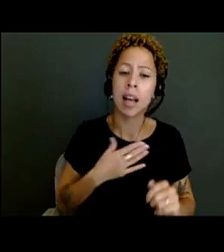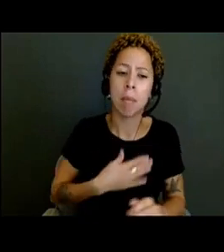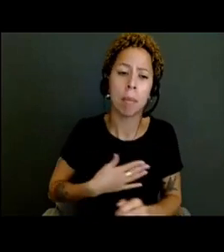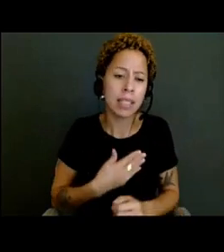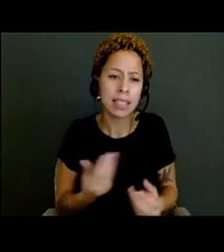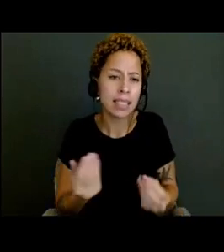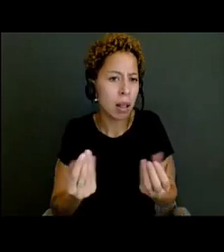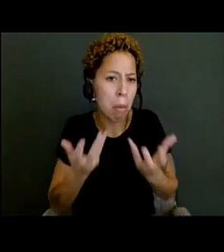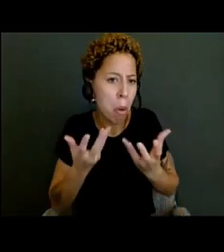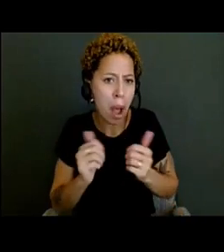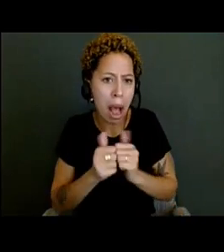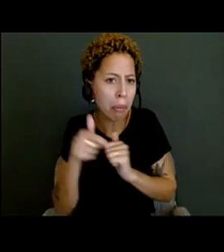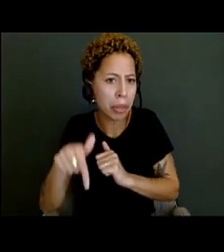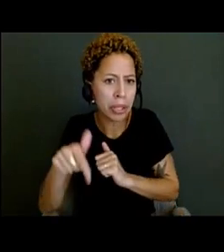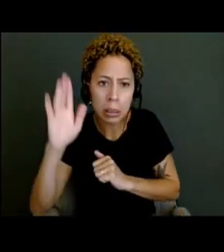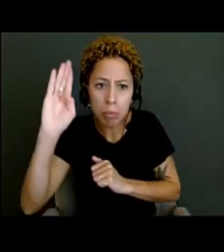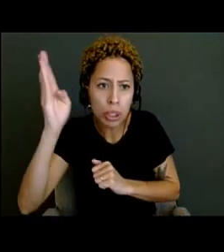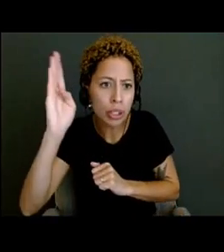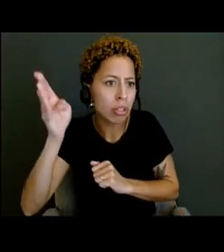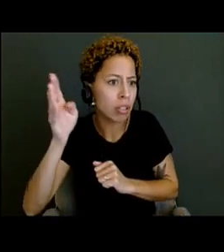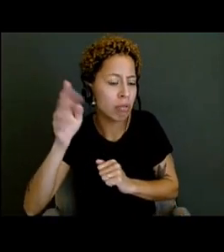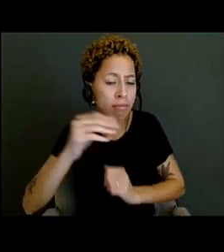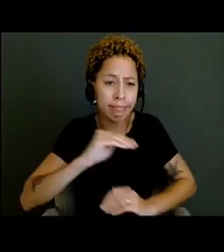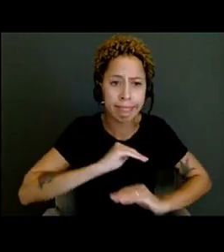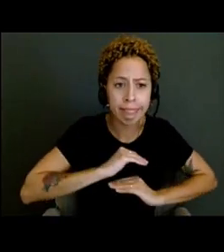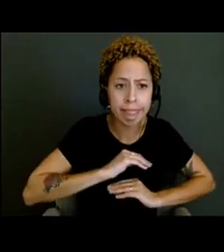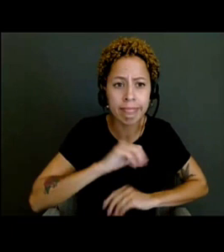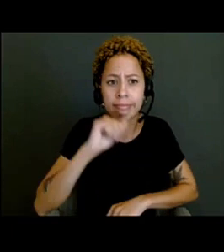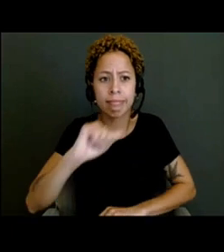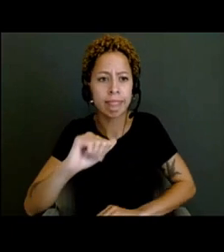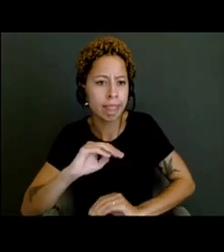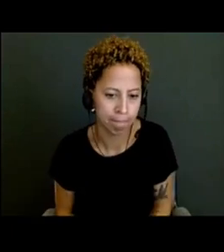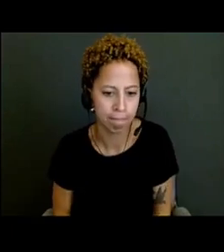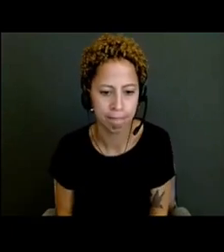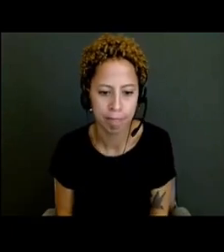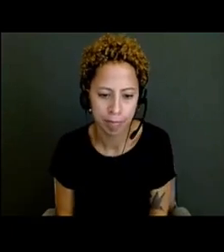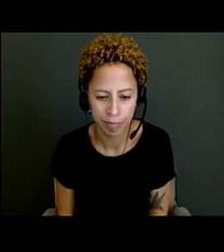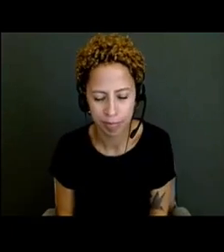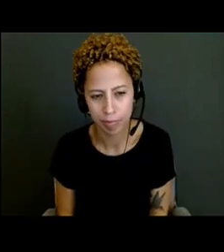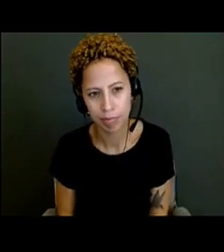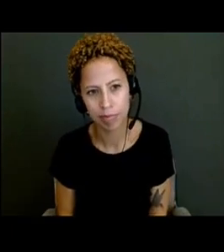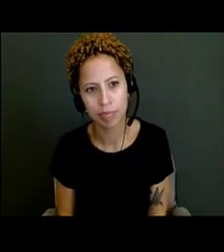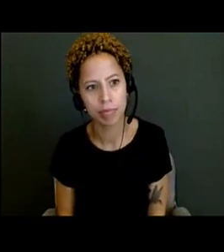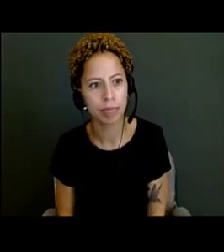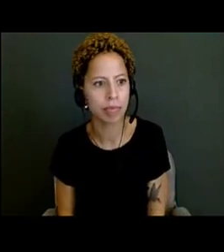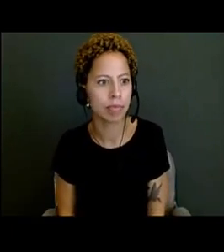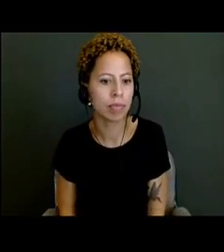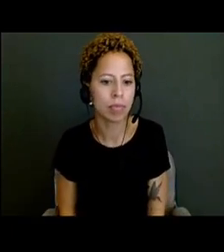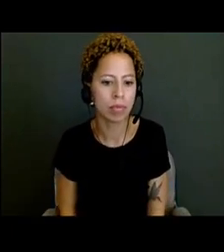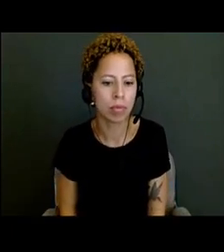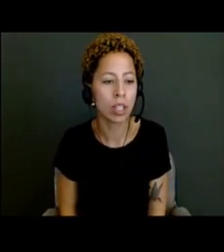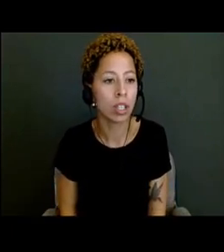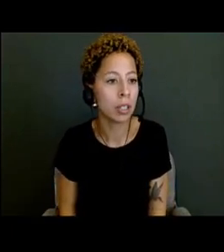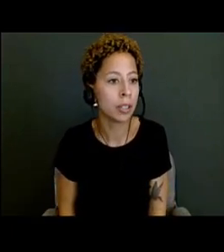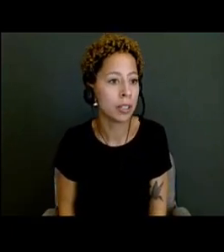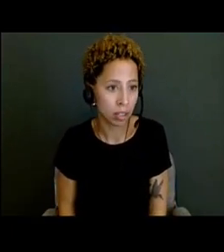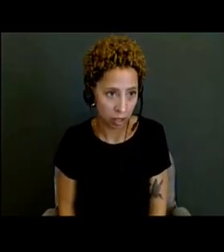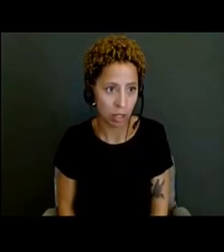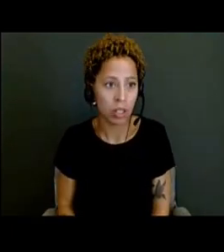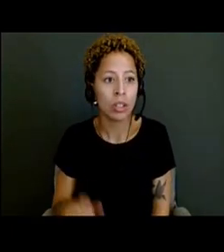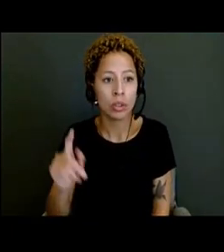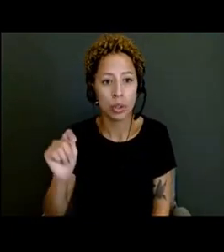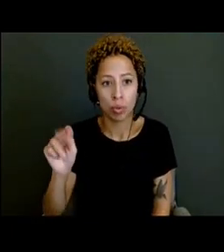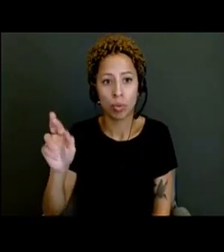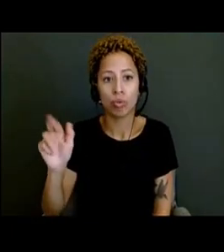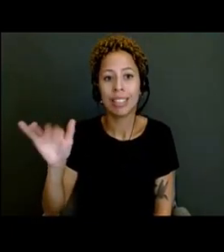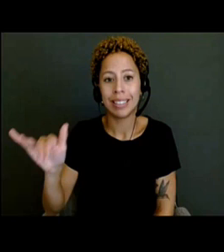there's anything else we can answer, I will be really happy to do that. Okay, there's a few more questions. So as Tracy is sharing the link